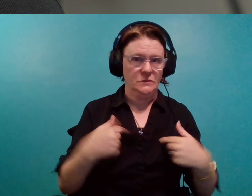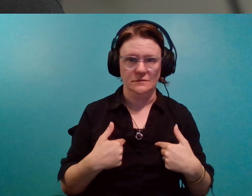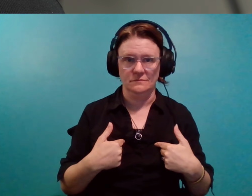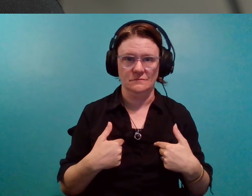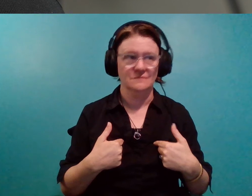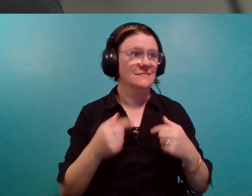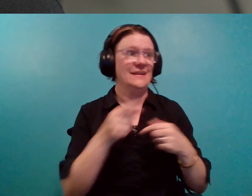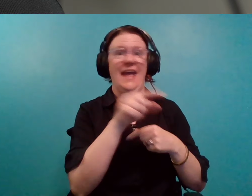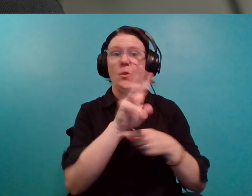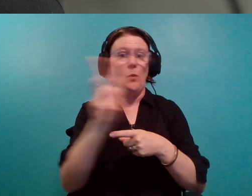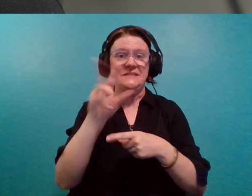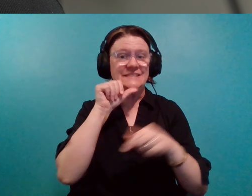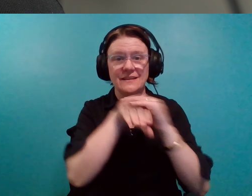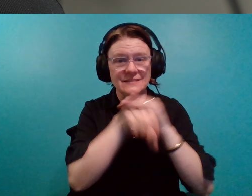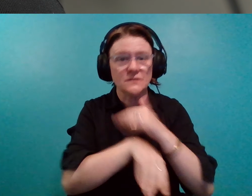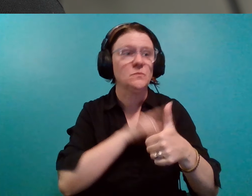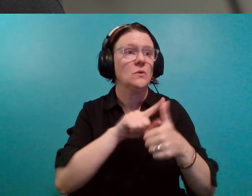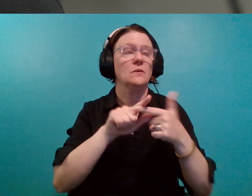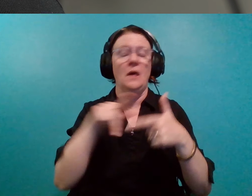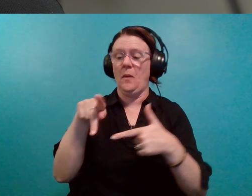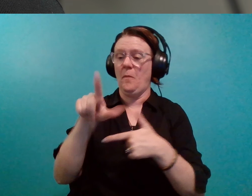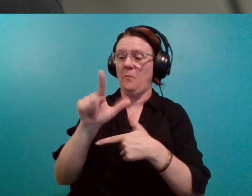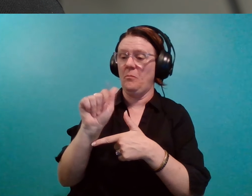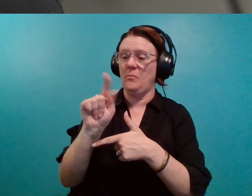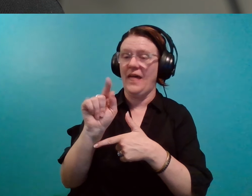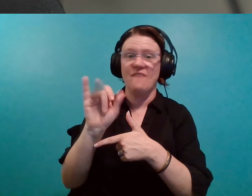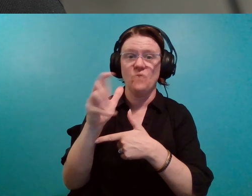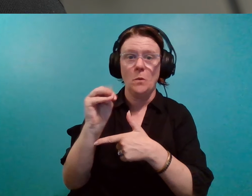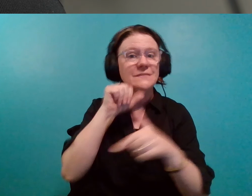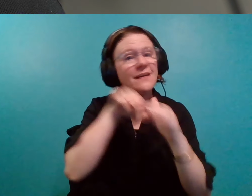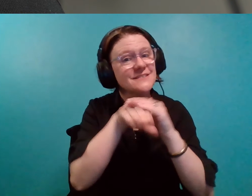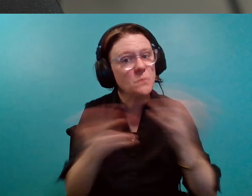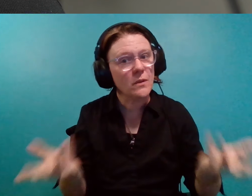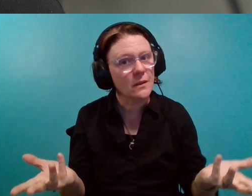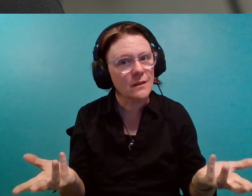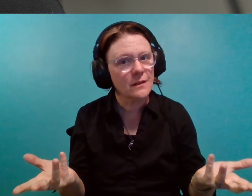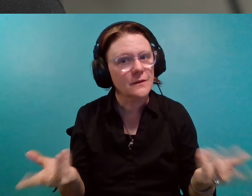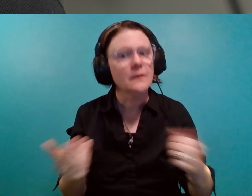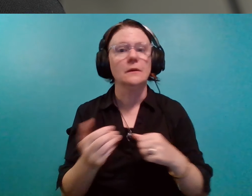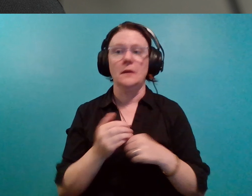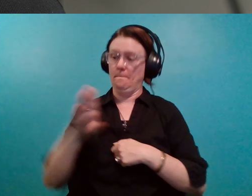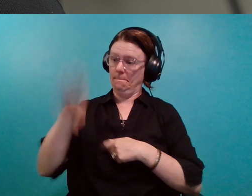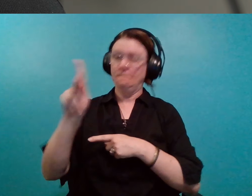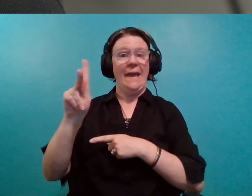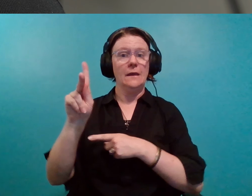to deal with these inaccessible websites, these inaccessible platforms. I log on to my bank.